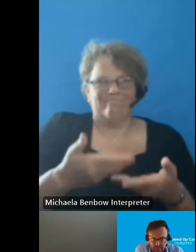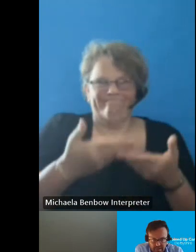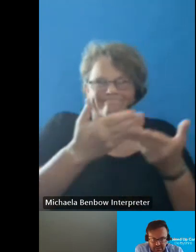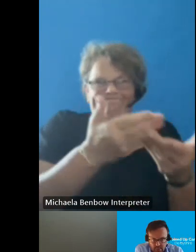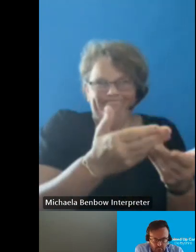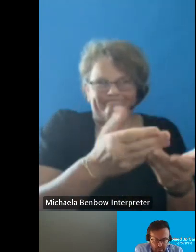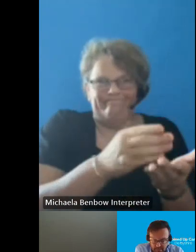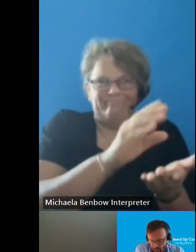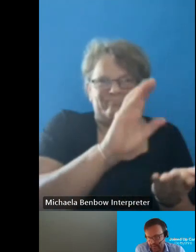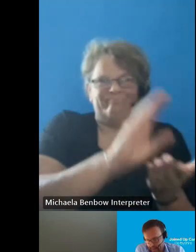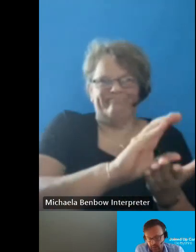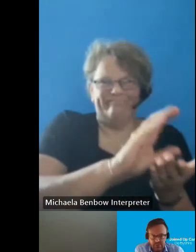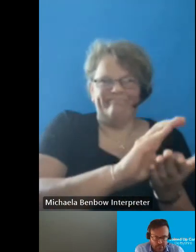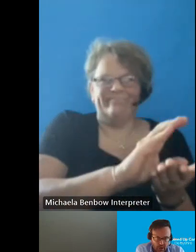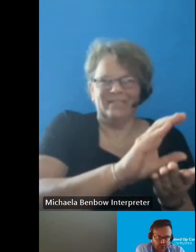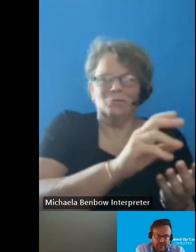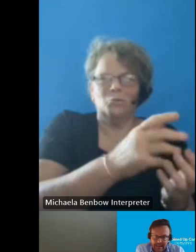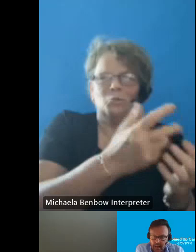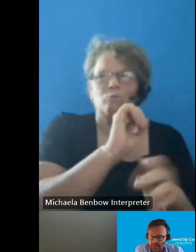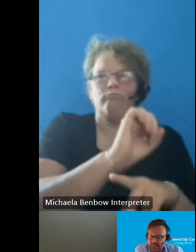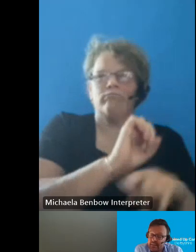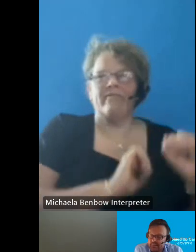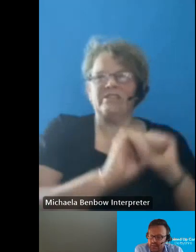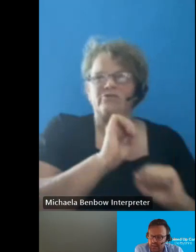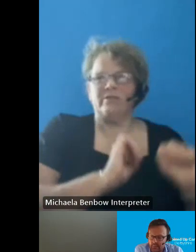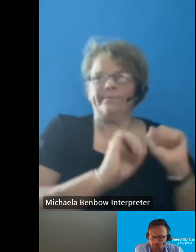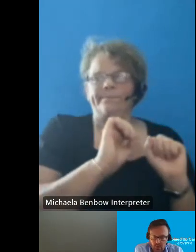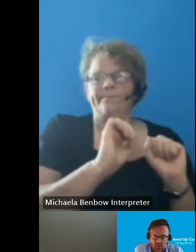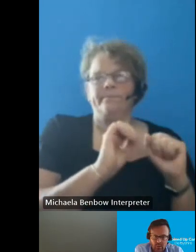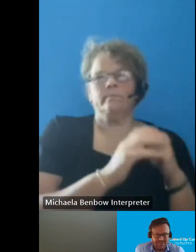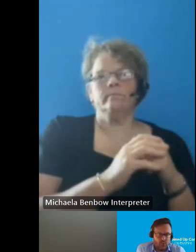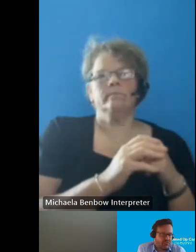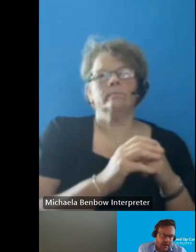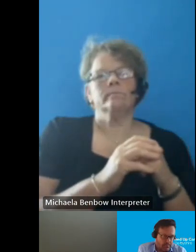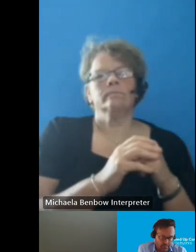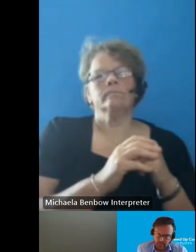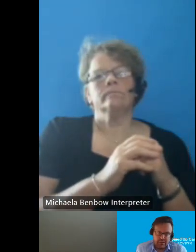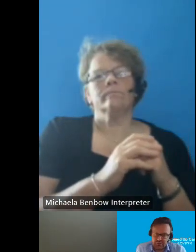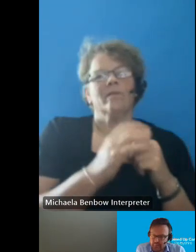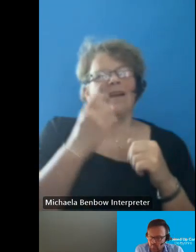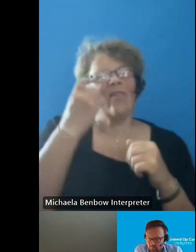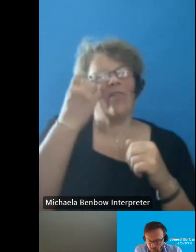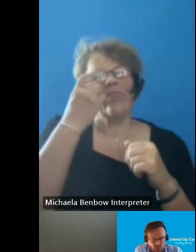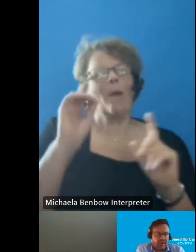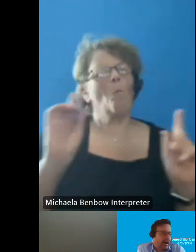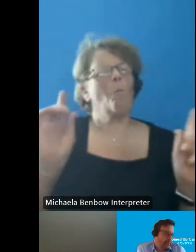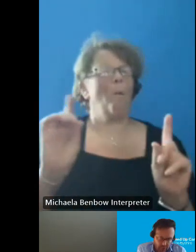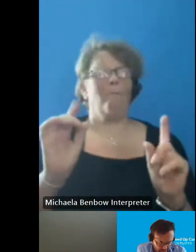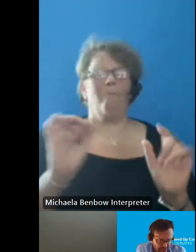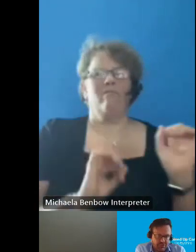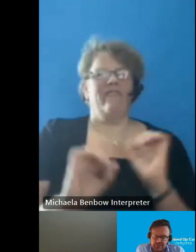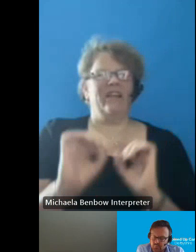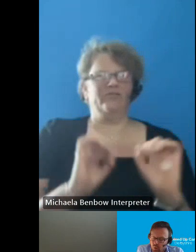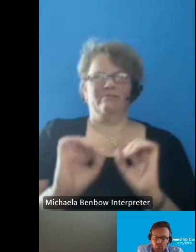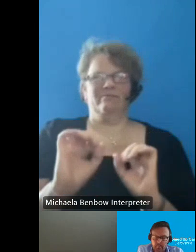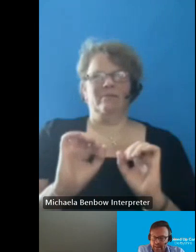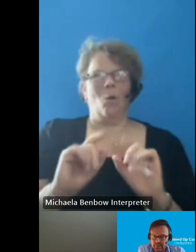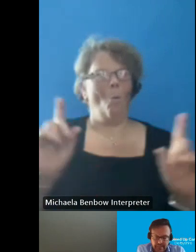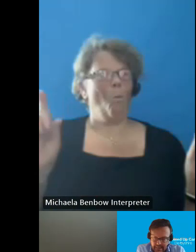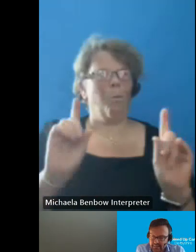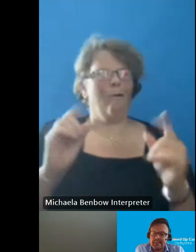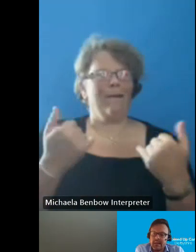So one of the things that we'll be doing now, which we are doing now, is thinking about, well, what type of prevention then, for what type of conditions,